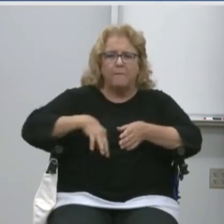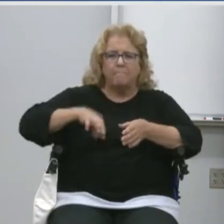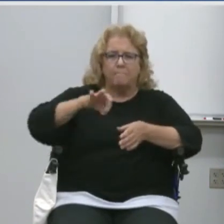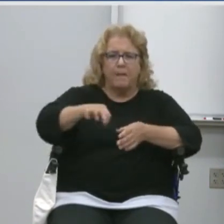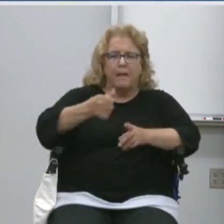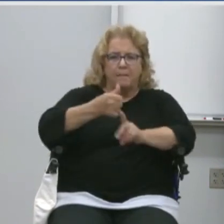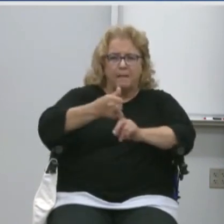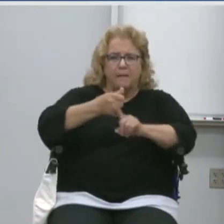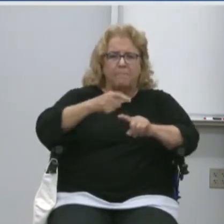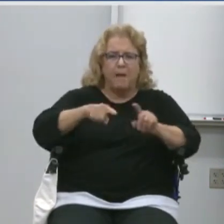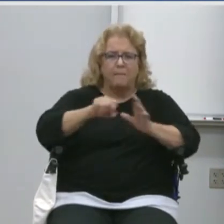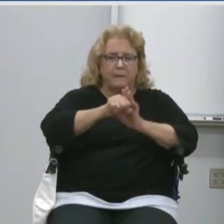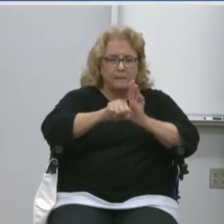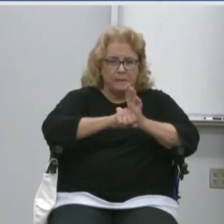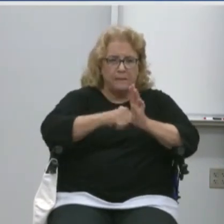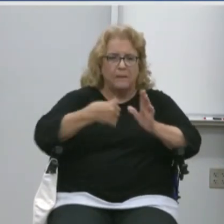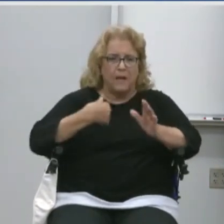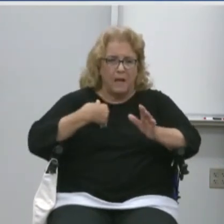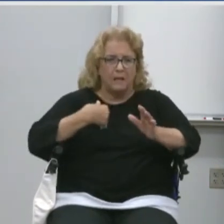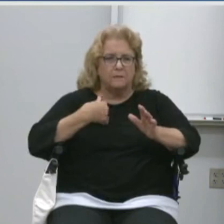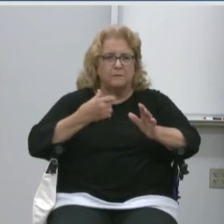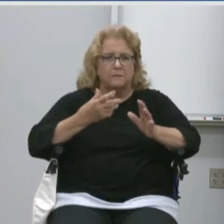but the state has come out with a